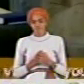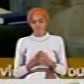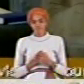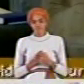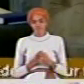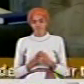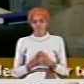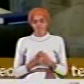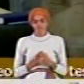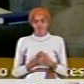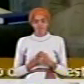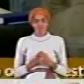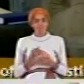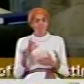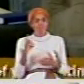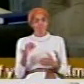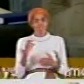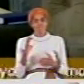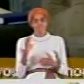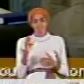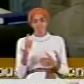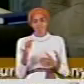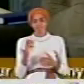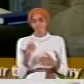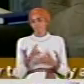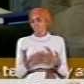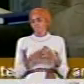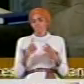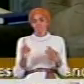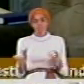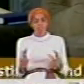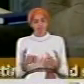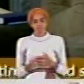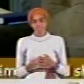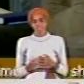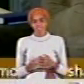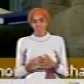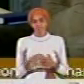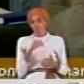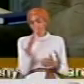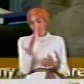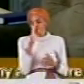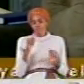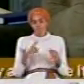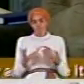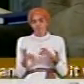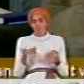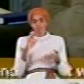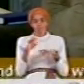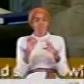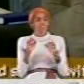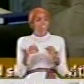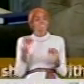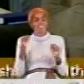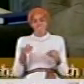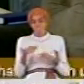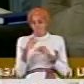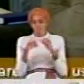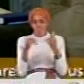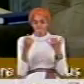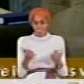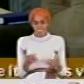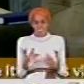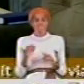gone. Diabetes gone. Not being able to walk, he can walk now. He can shake, can bend, he can